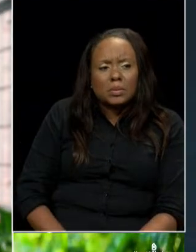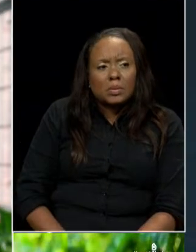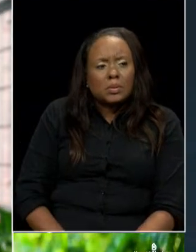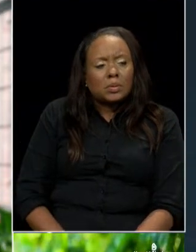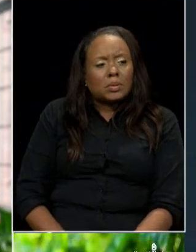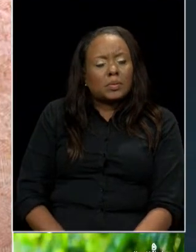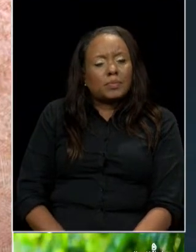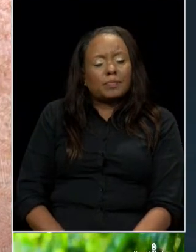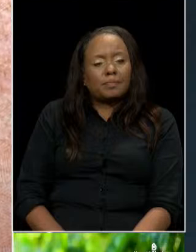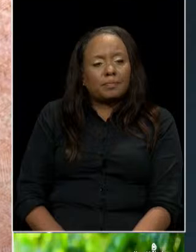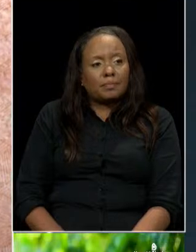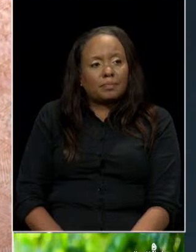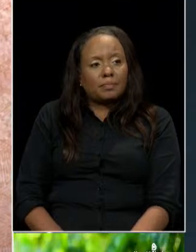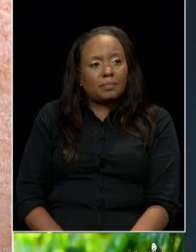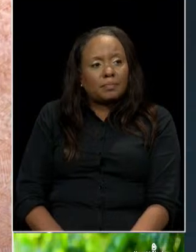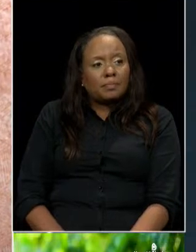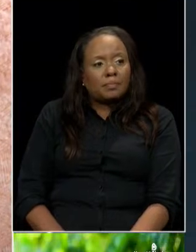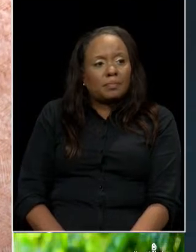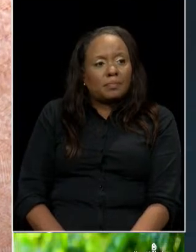Well,